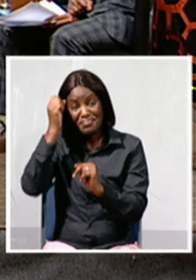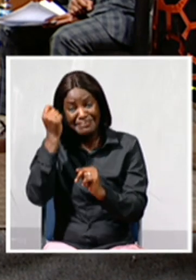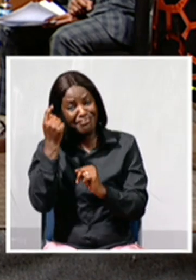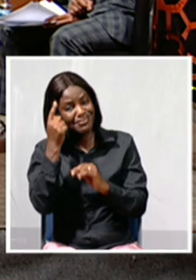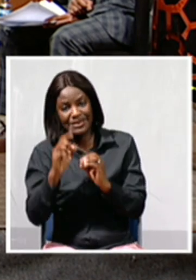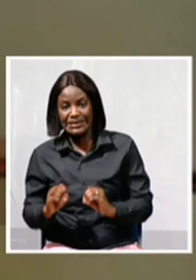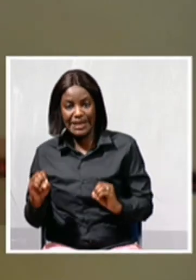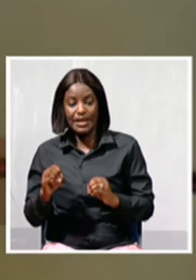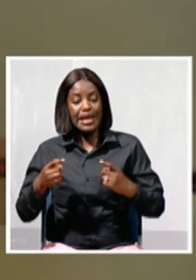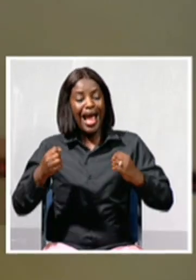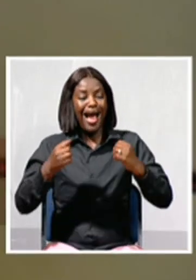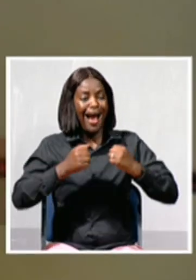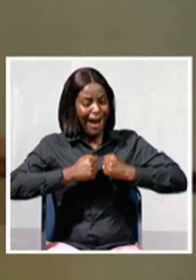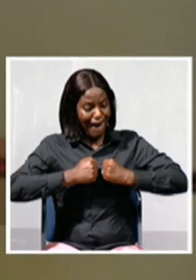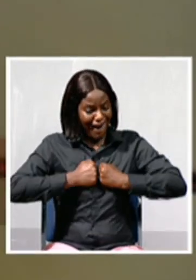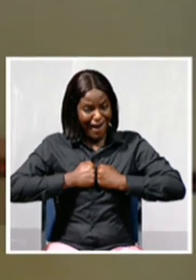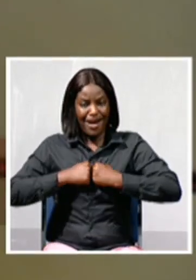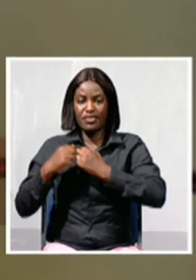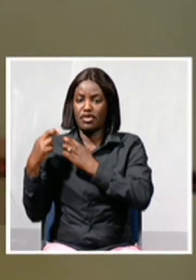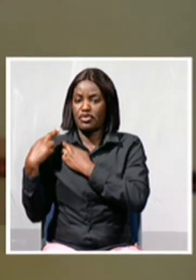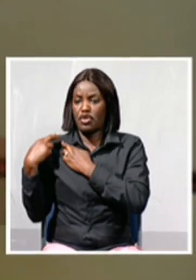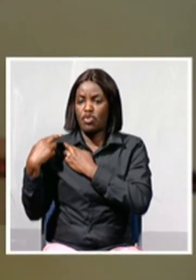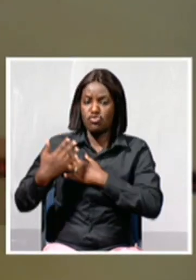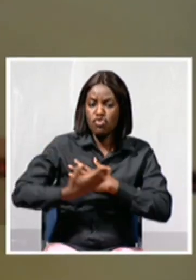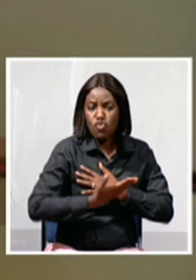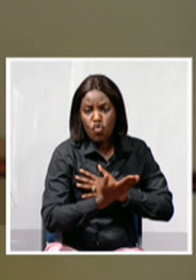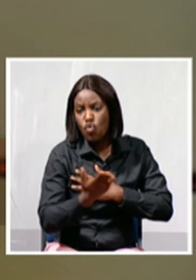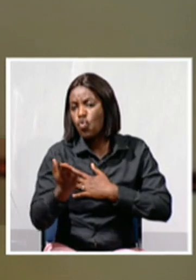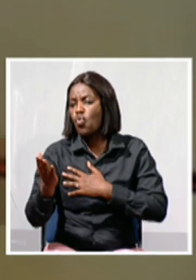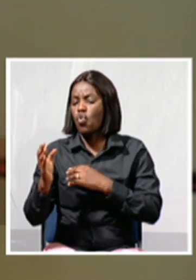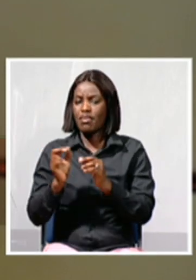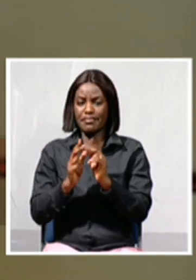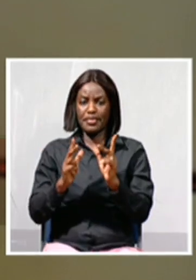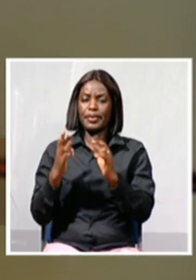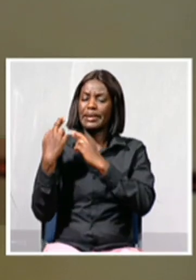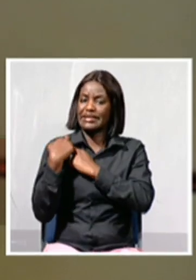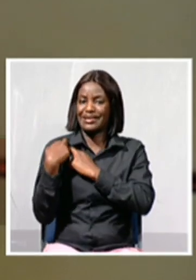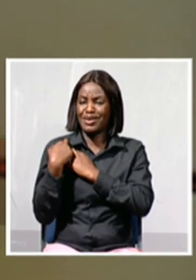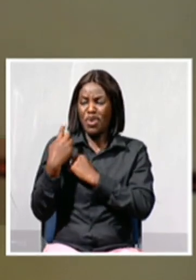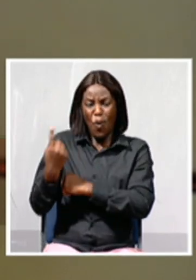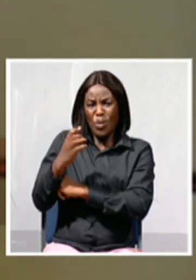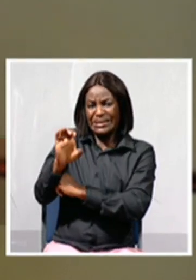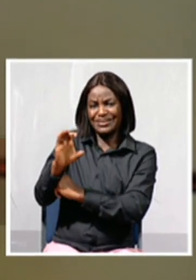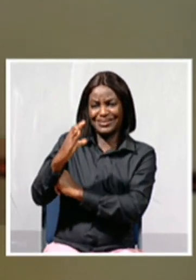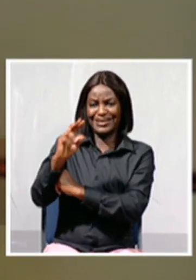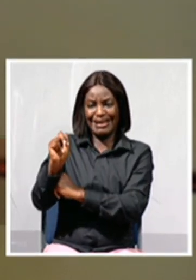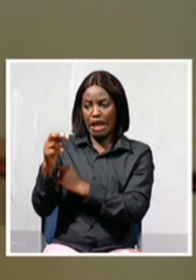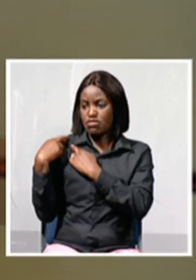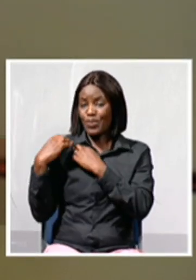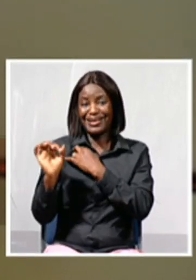responsibility. I don't think that it's only the Electoral Commission that is supposed to be